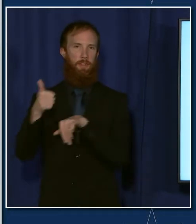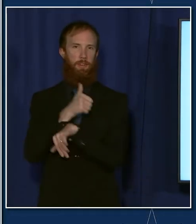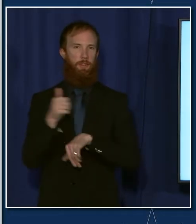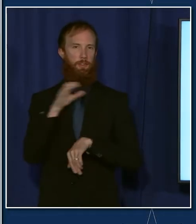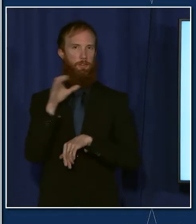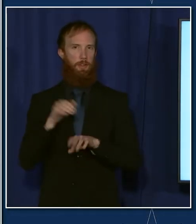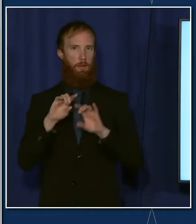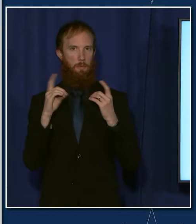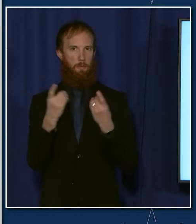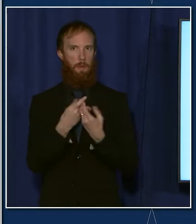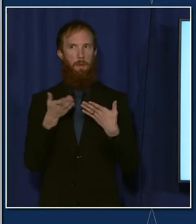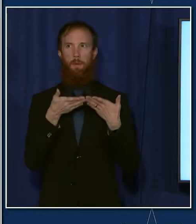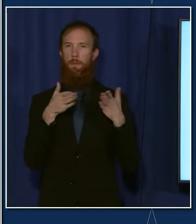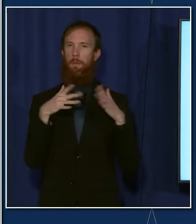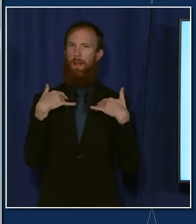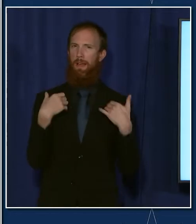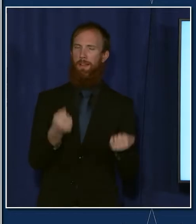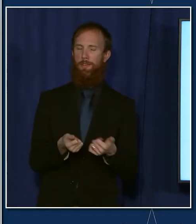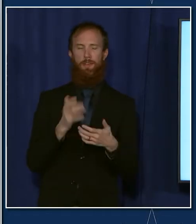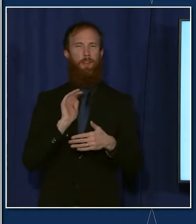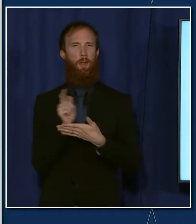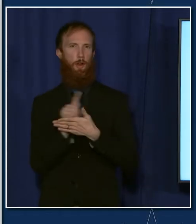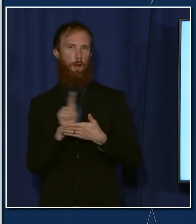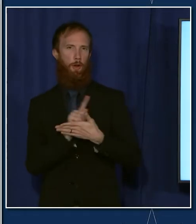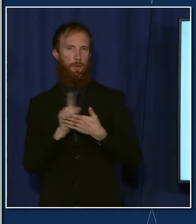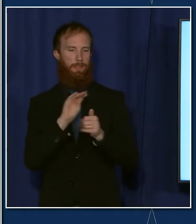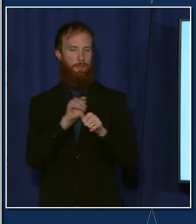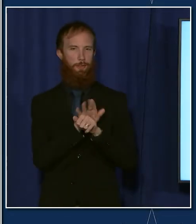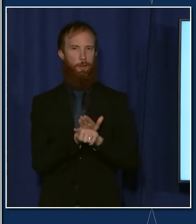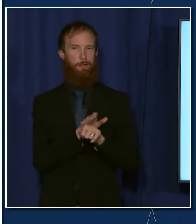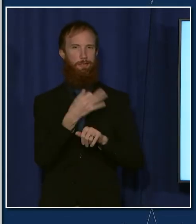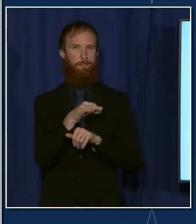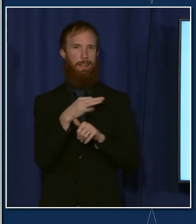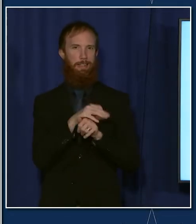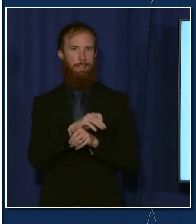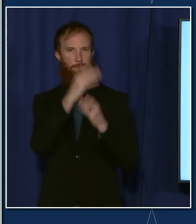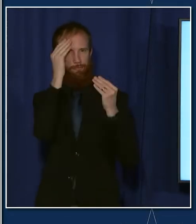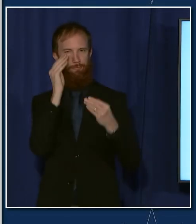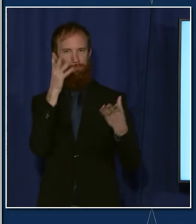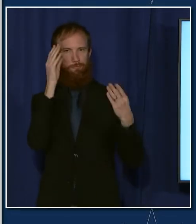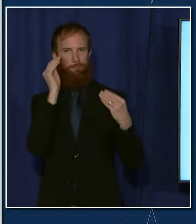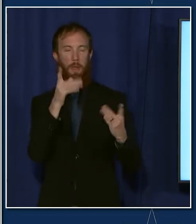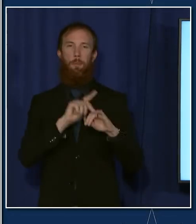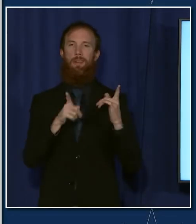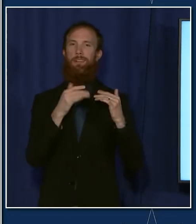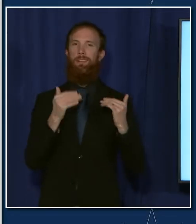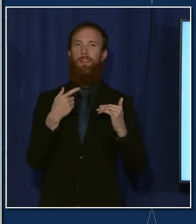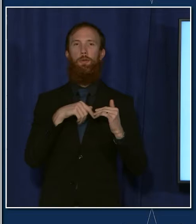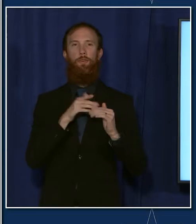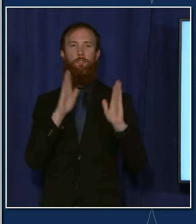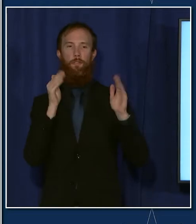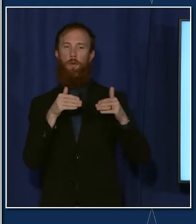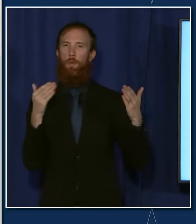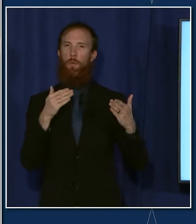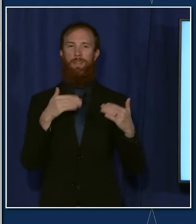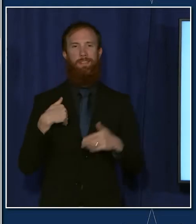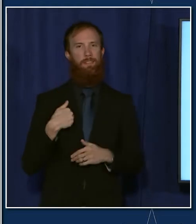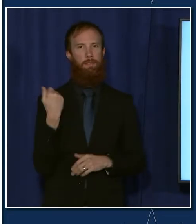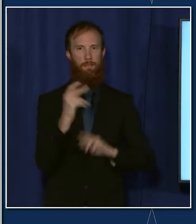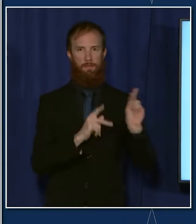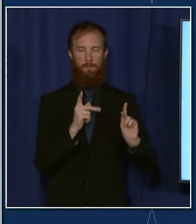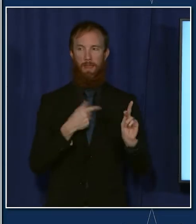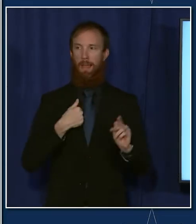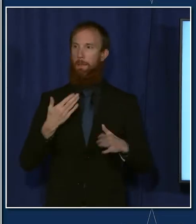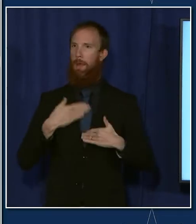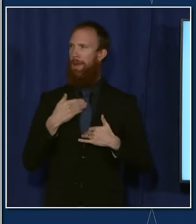We're here to give a weekly COVID-19 update with a particular focus on youth. I'm happy to be joined